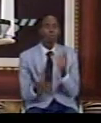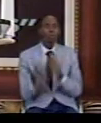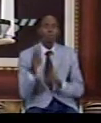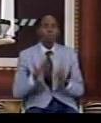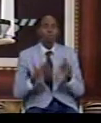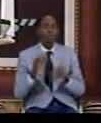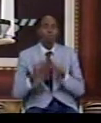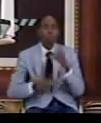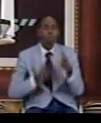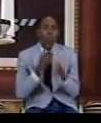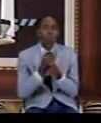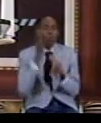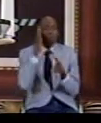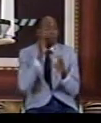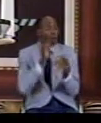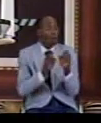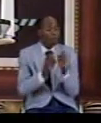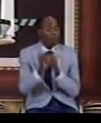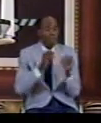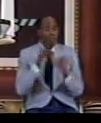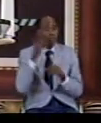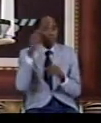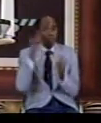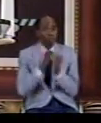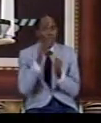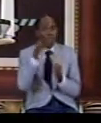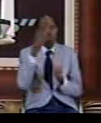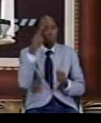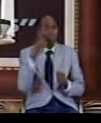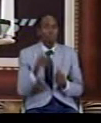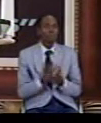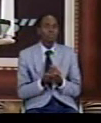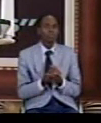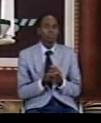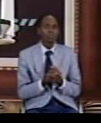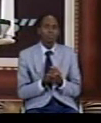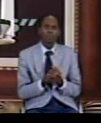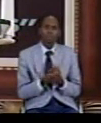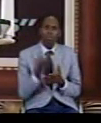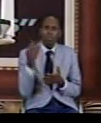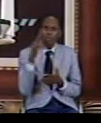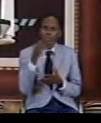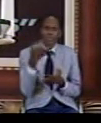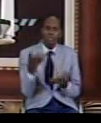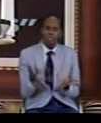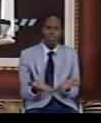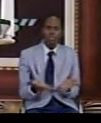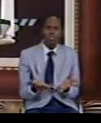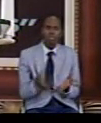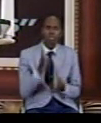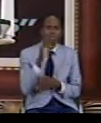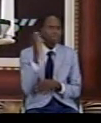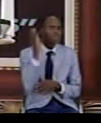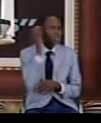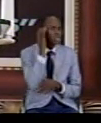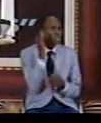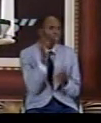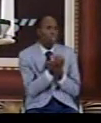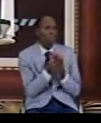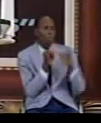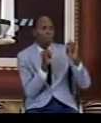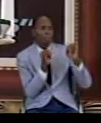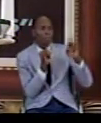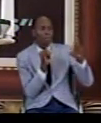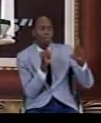fight with you for. They say, were you in town? Did you hear that Mr.